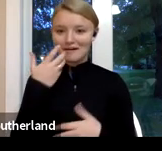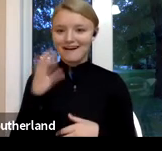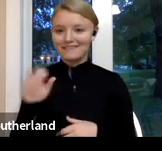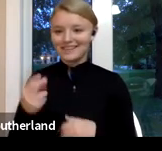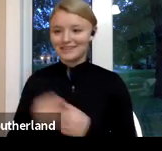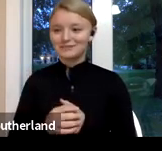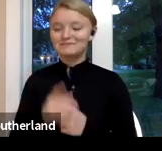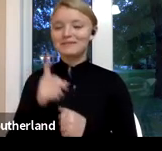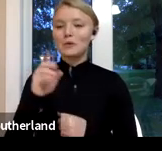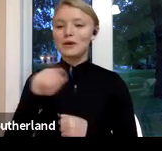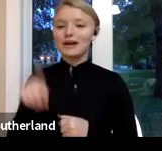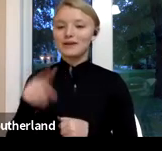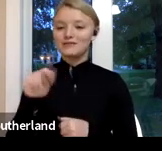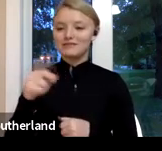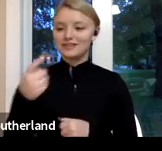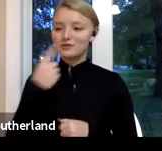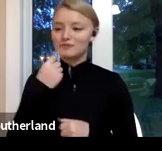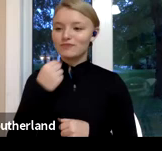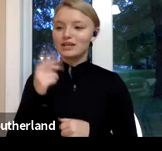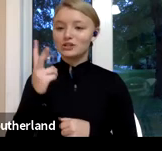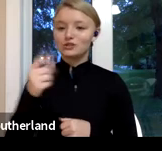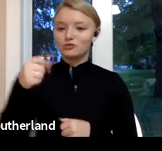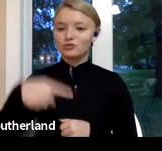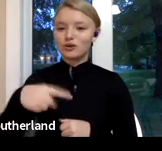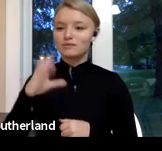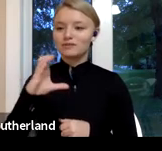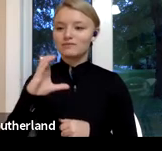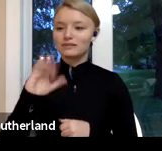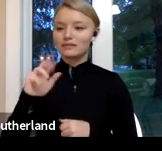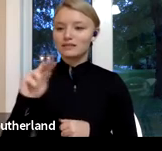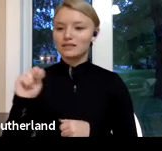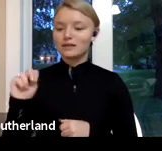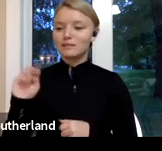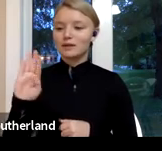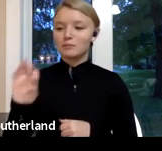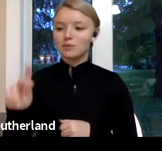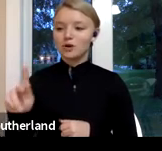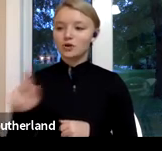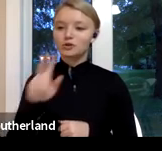Red, 2 drops of cinnamon bark, 2 drops of peppermint.